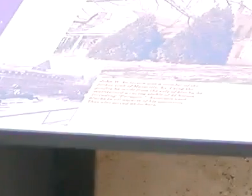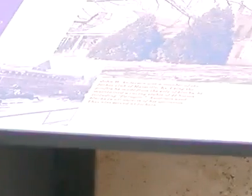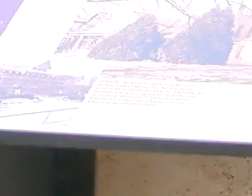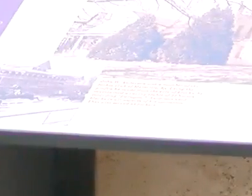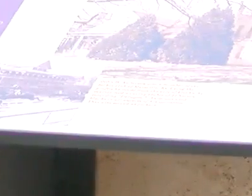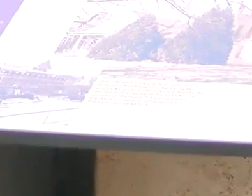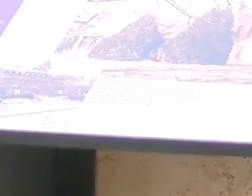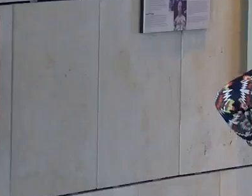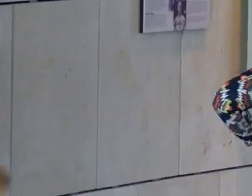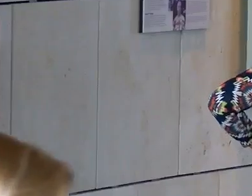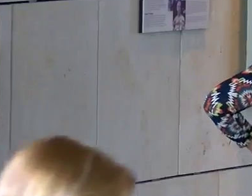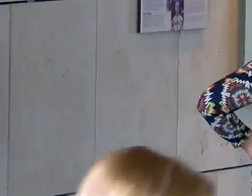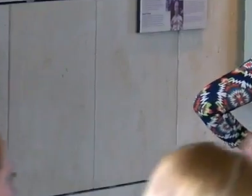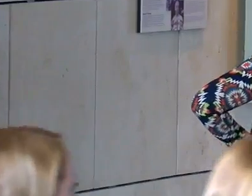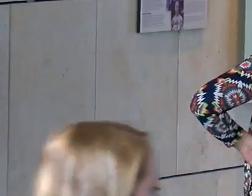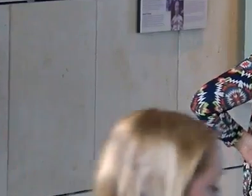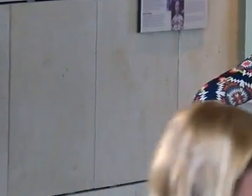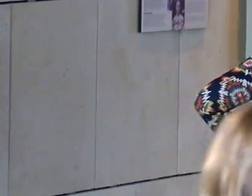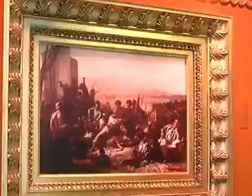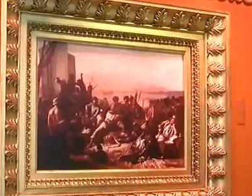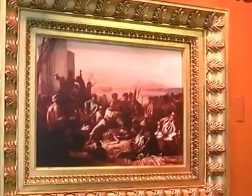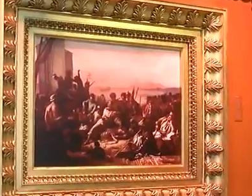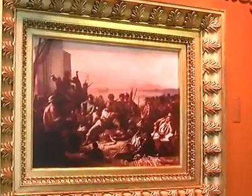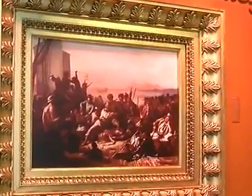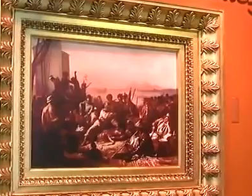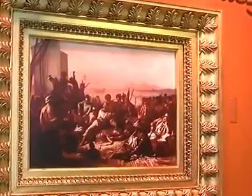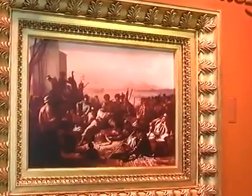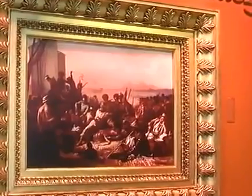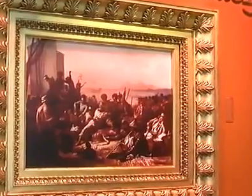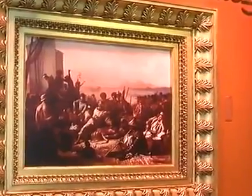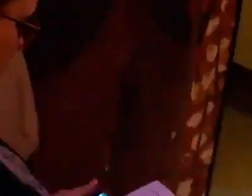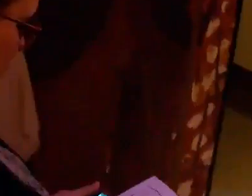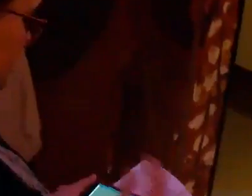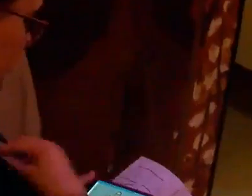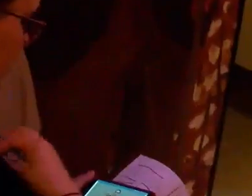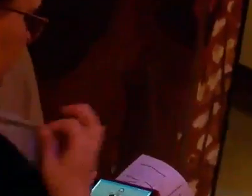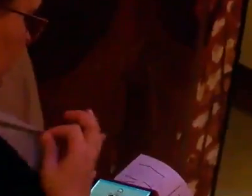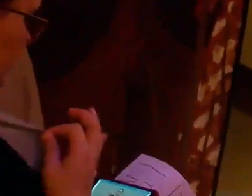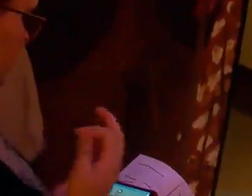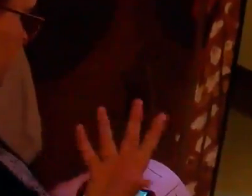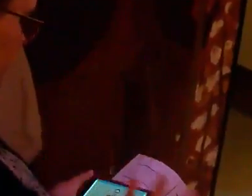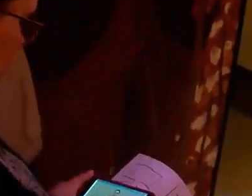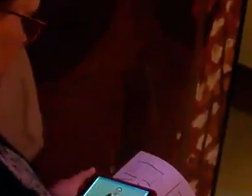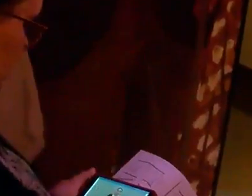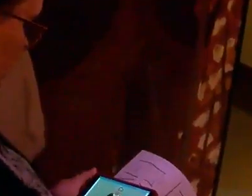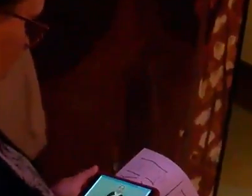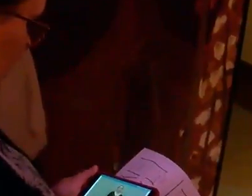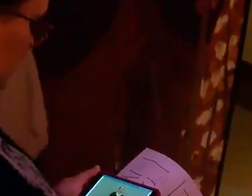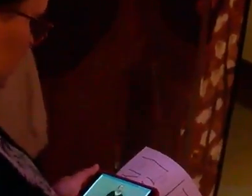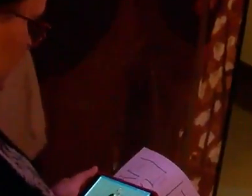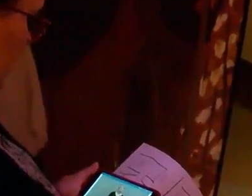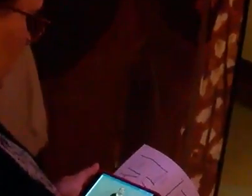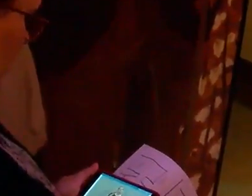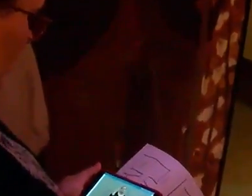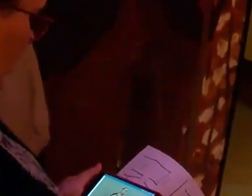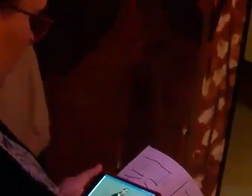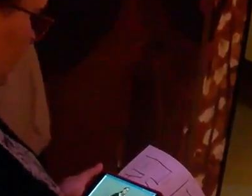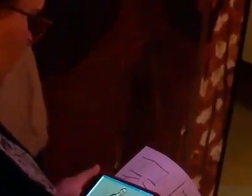She worked on this app for more than seven months and the feeling now is priceless for her and those using it. She's got the black clothes on so it's easy to see her hands